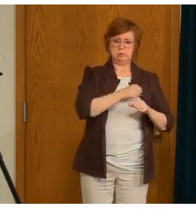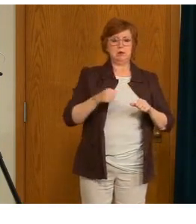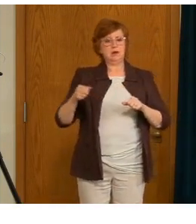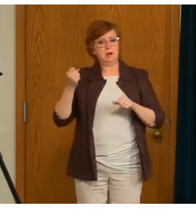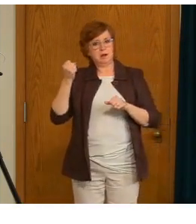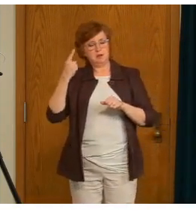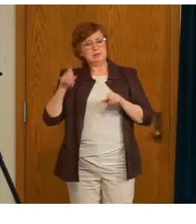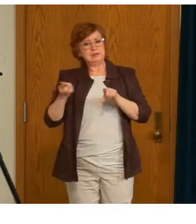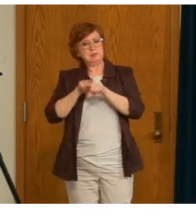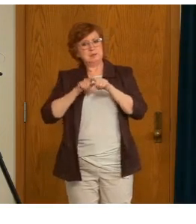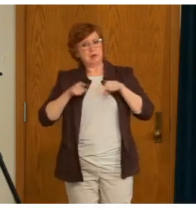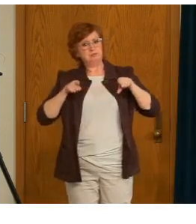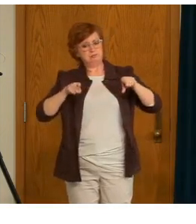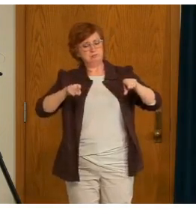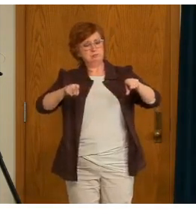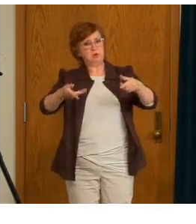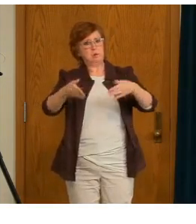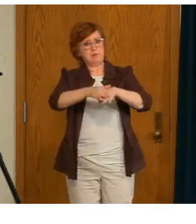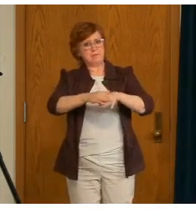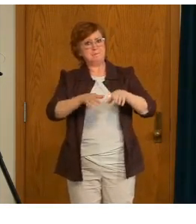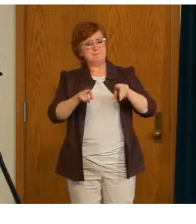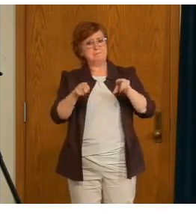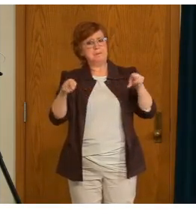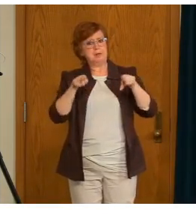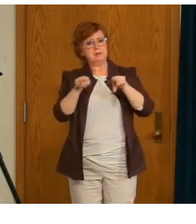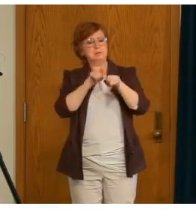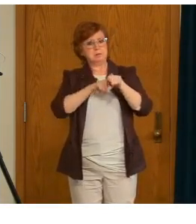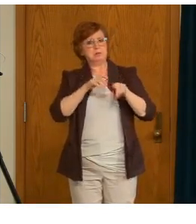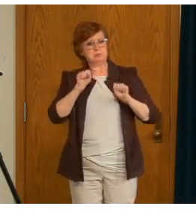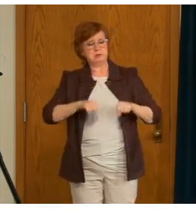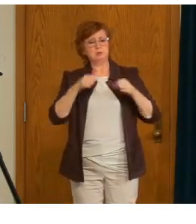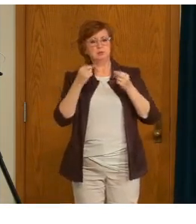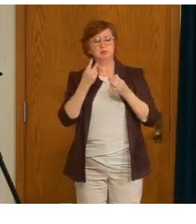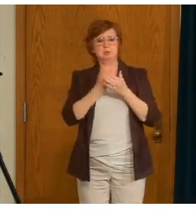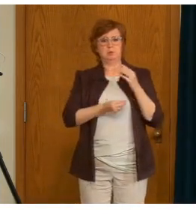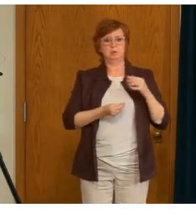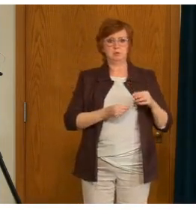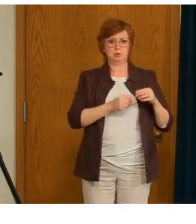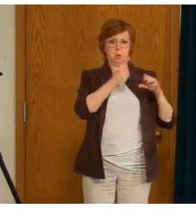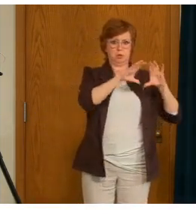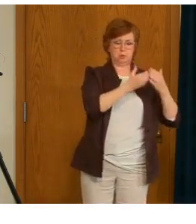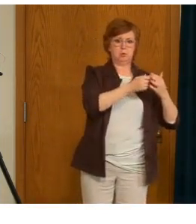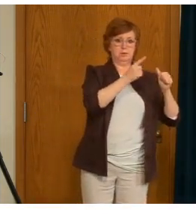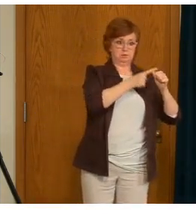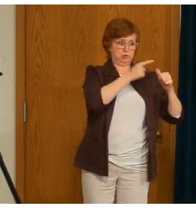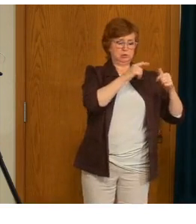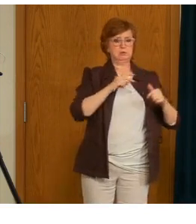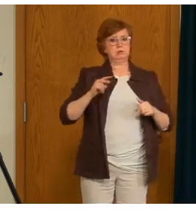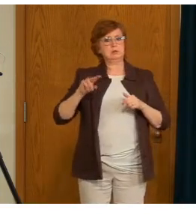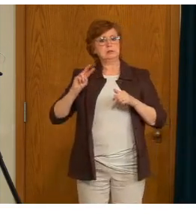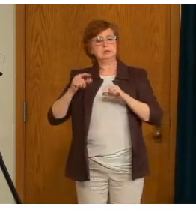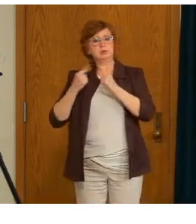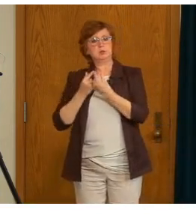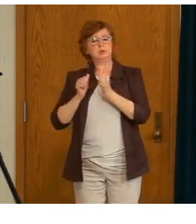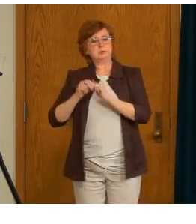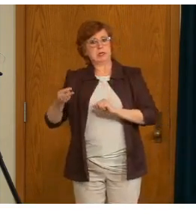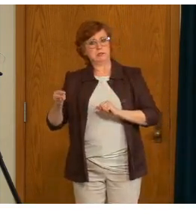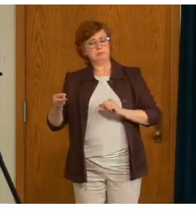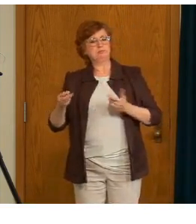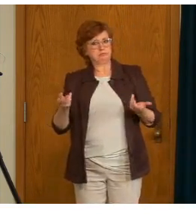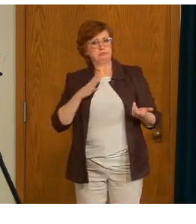How will you know if you're eligible? The minister showed his immunization card that has the date on it. Would be the primary way for you to see